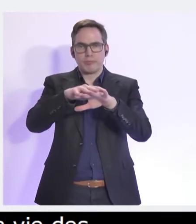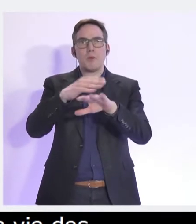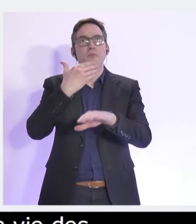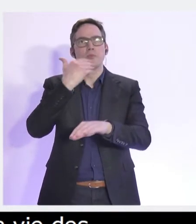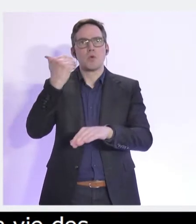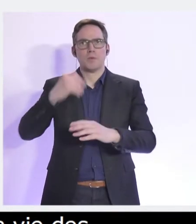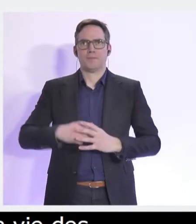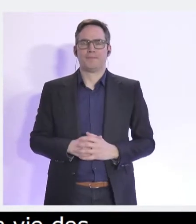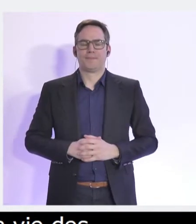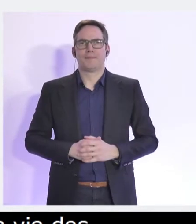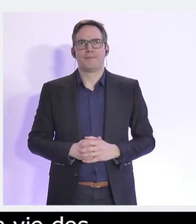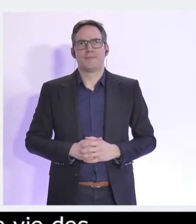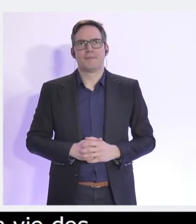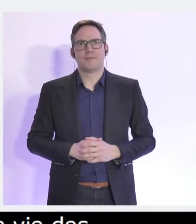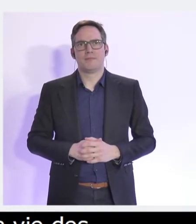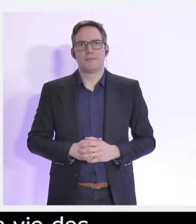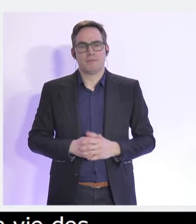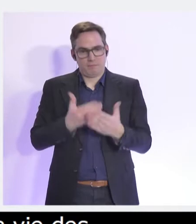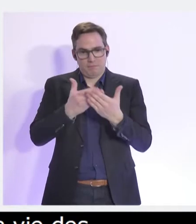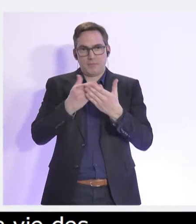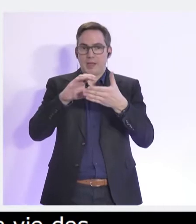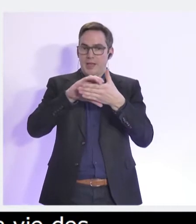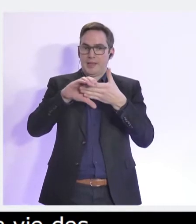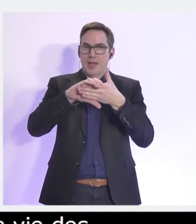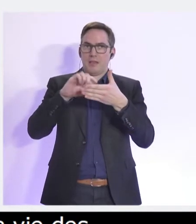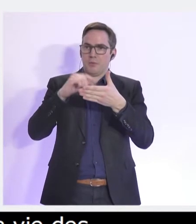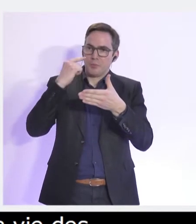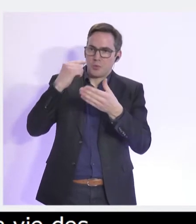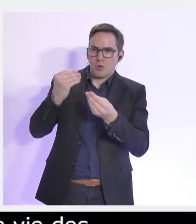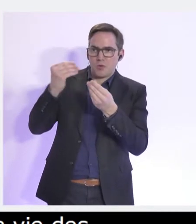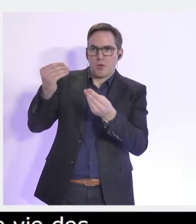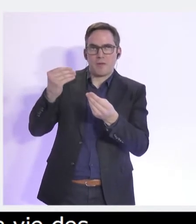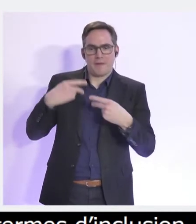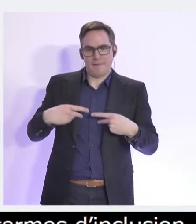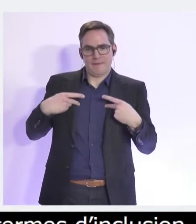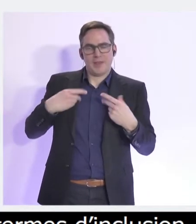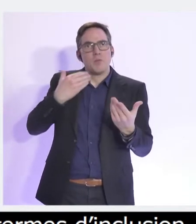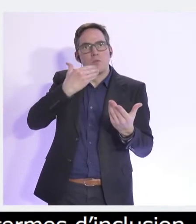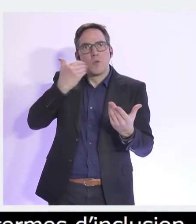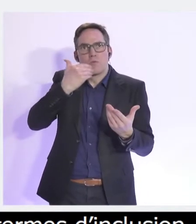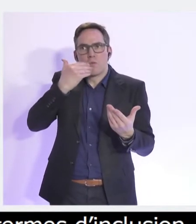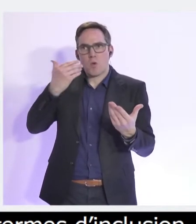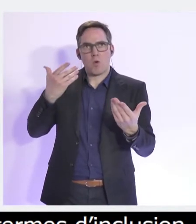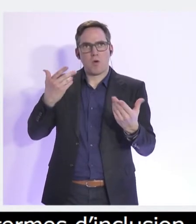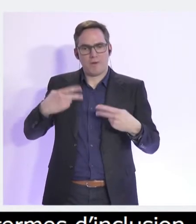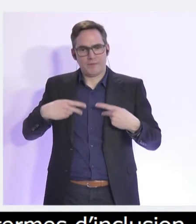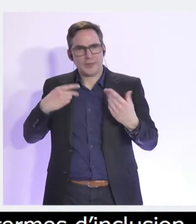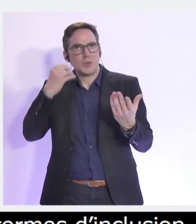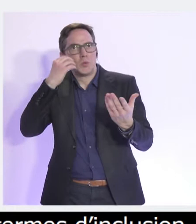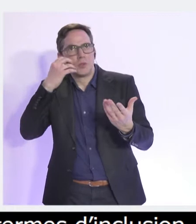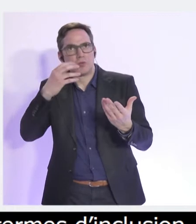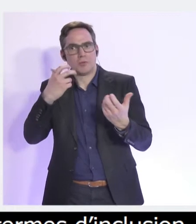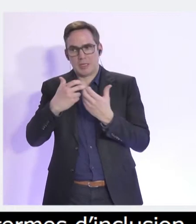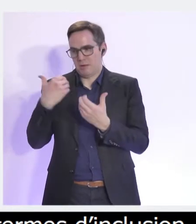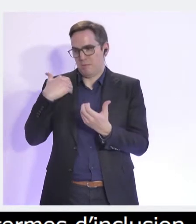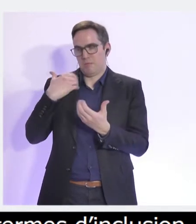of persons with disabilities in this sense. We have seen from the pilot project that it was,